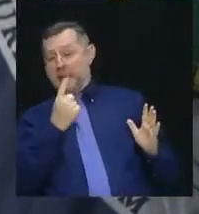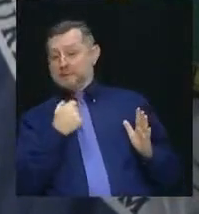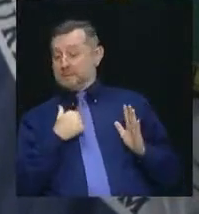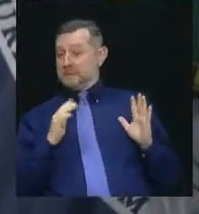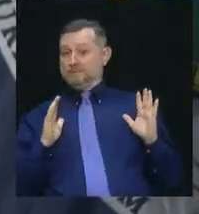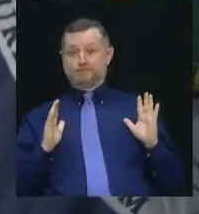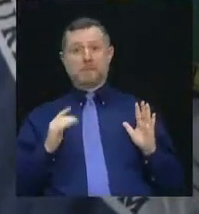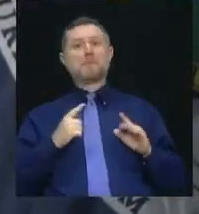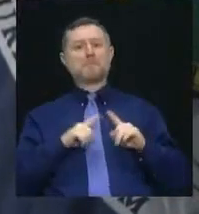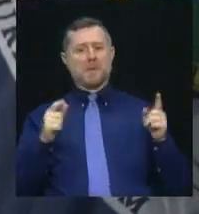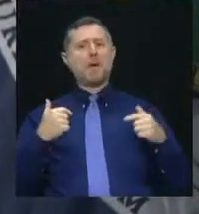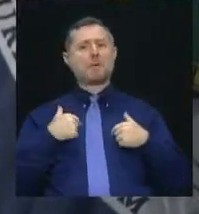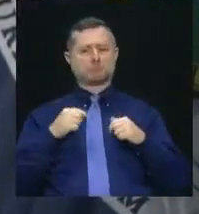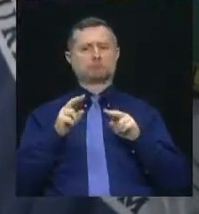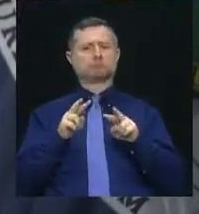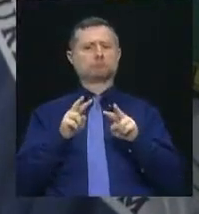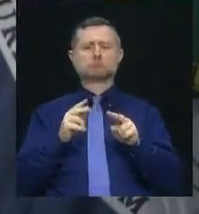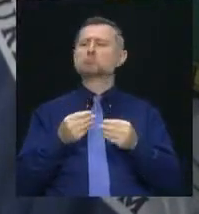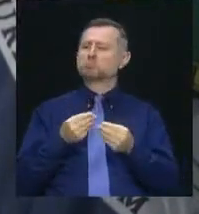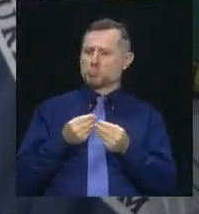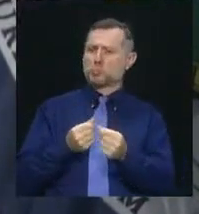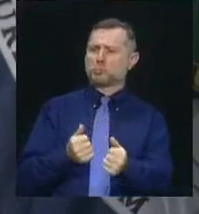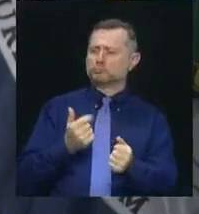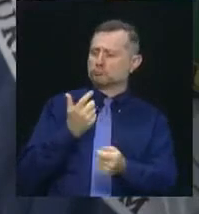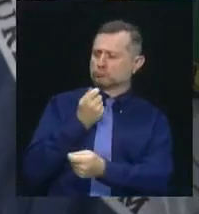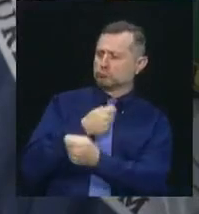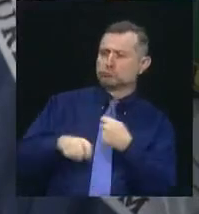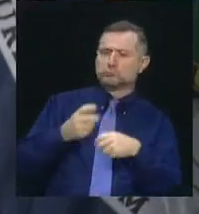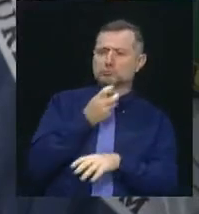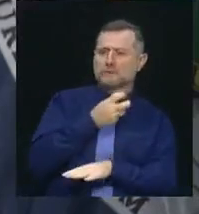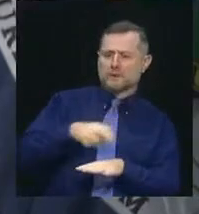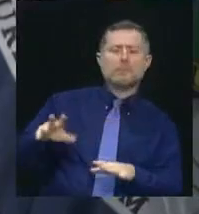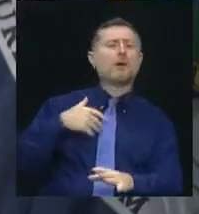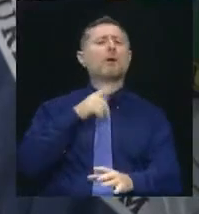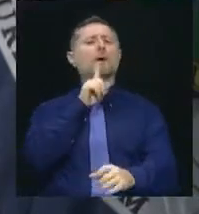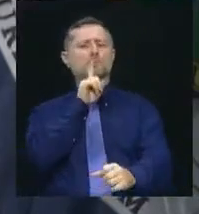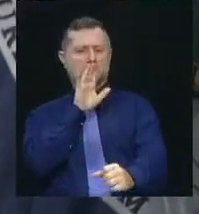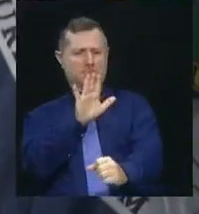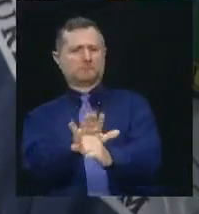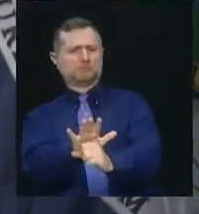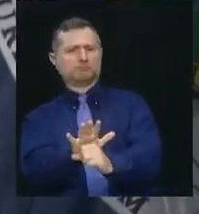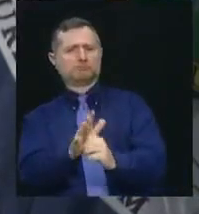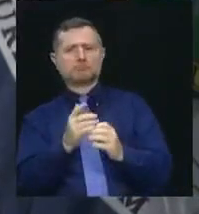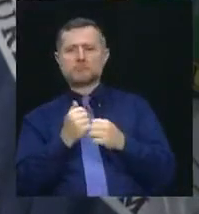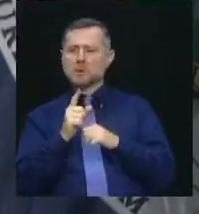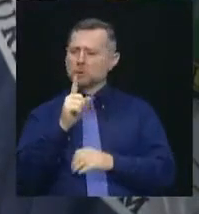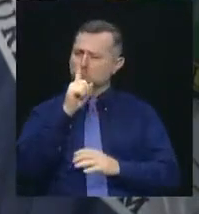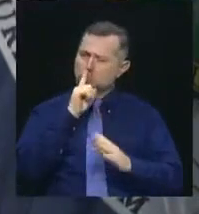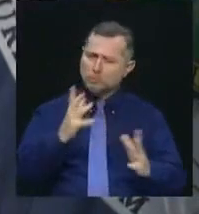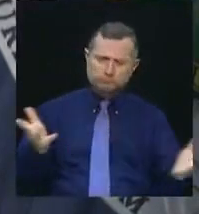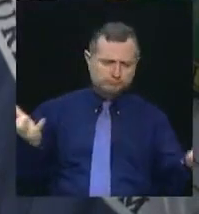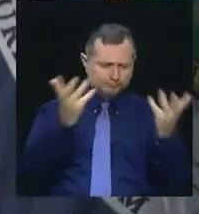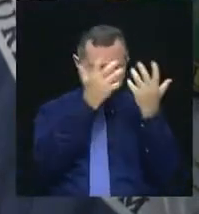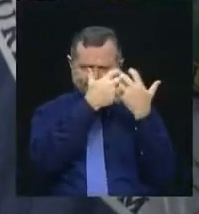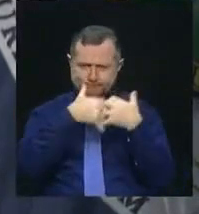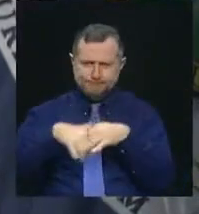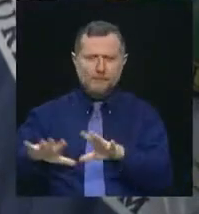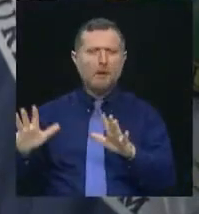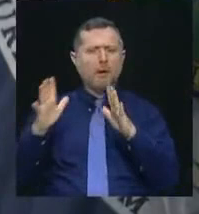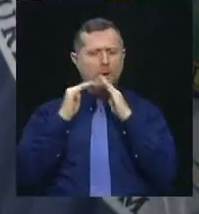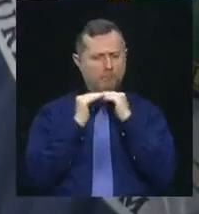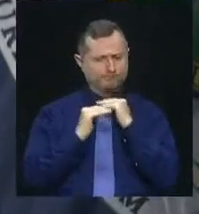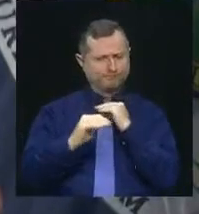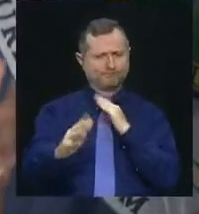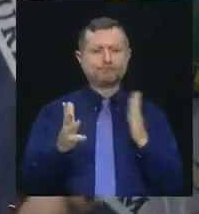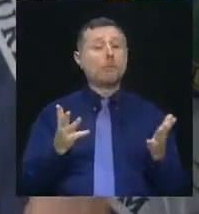smooth transition, which he promised. He spoke to me about wanting to make sure that the transition to continuity is important, that I have an opportunity to